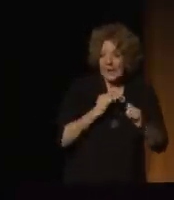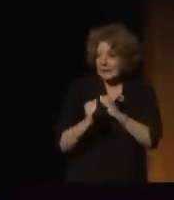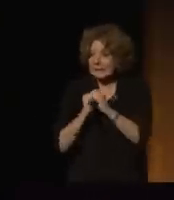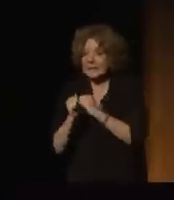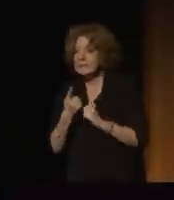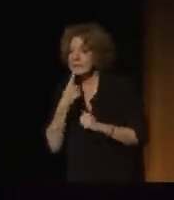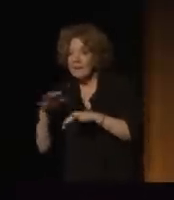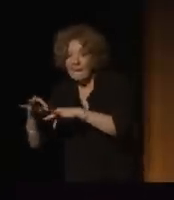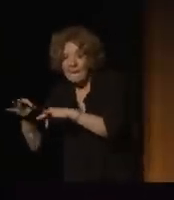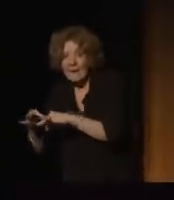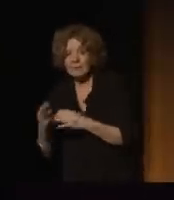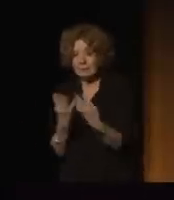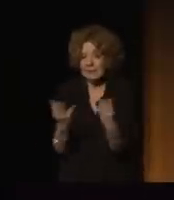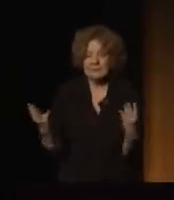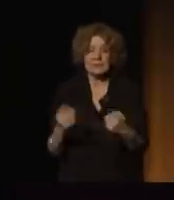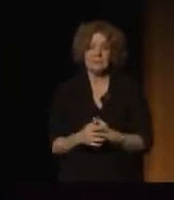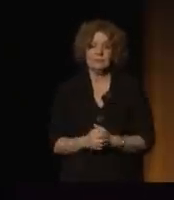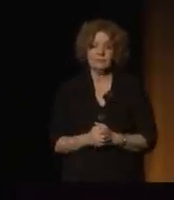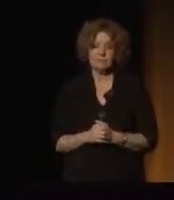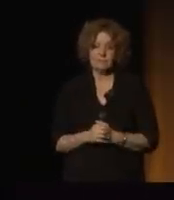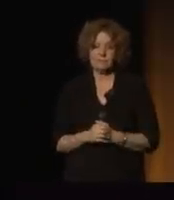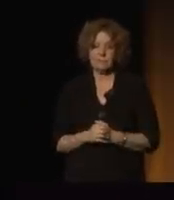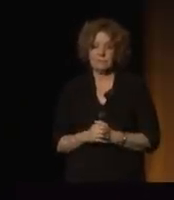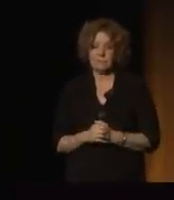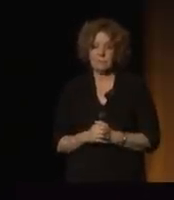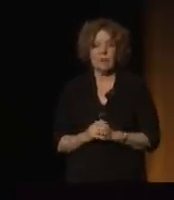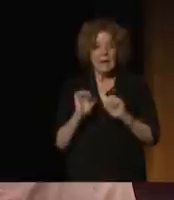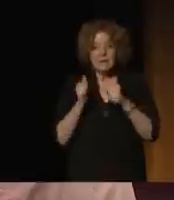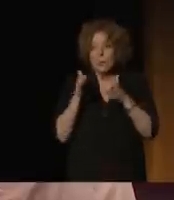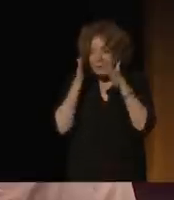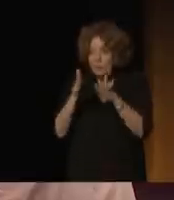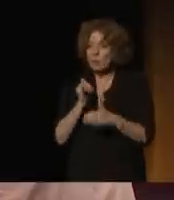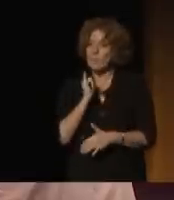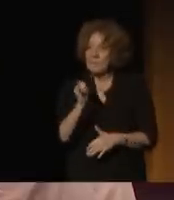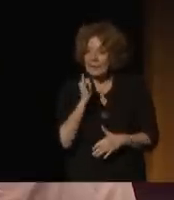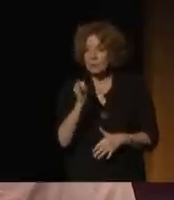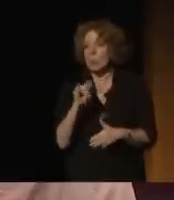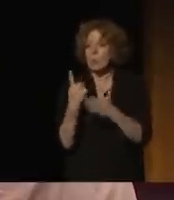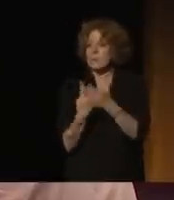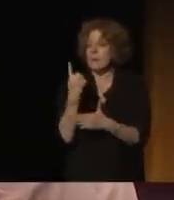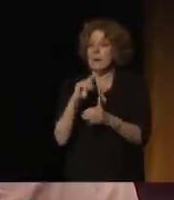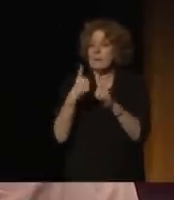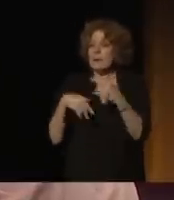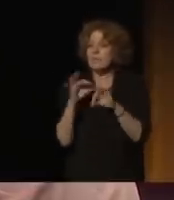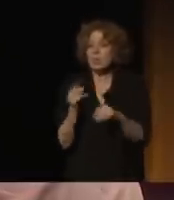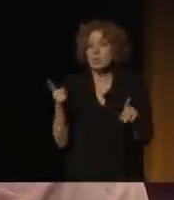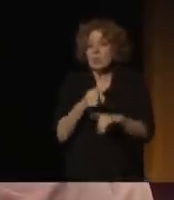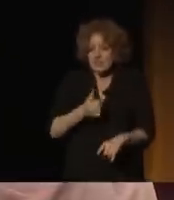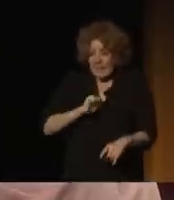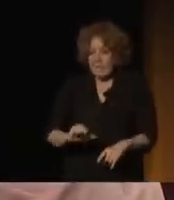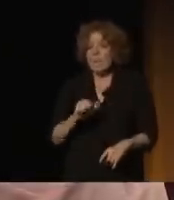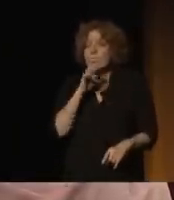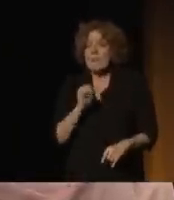our husbands, etc. The issue, it's great to focus on Me Too and what's happened to us as women, but if you don't change the behavior of